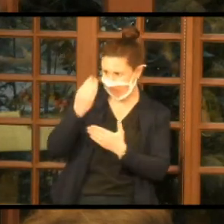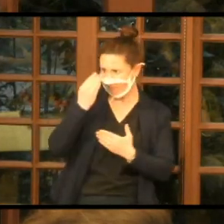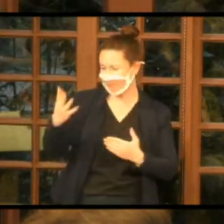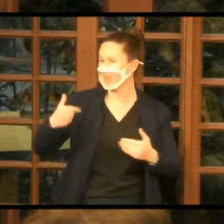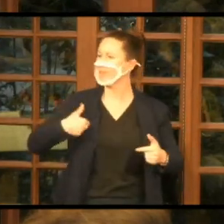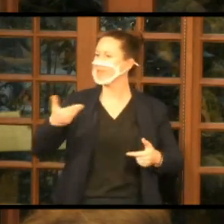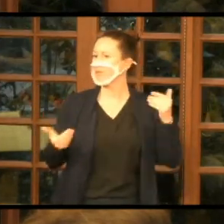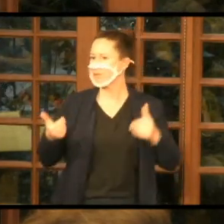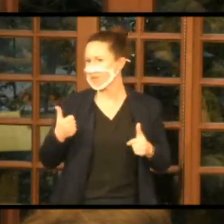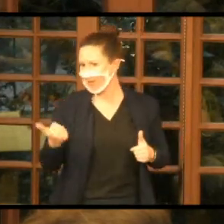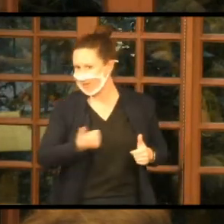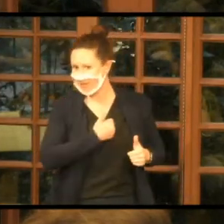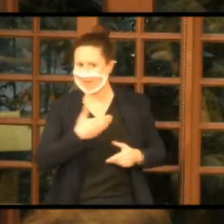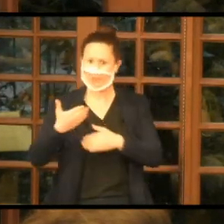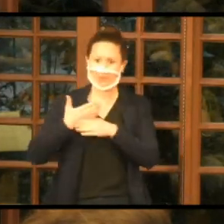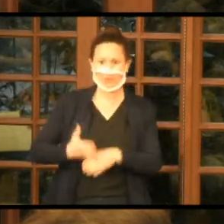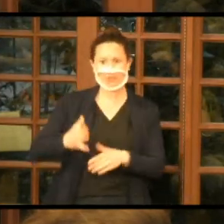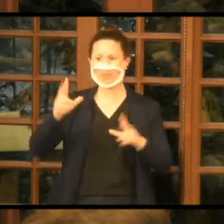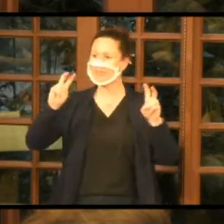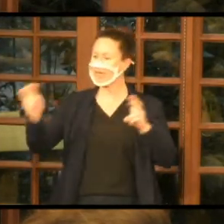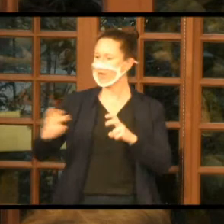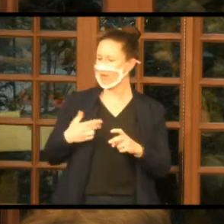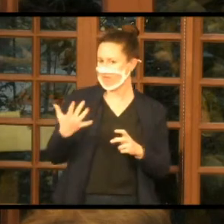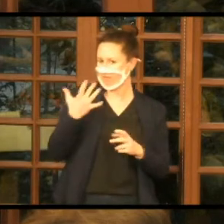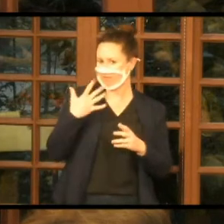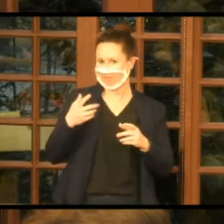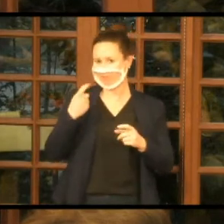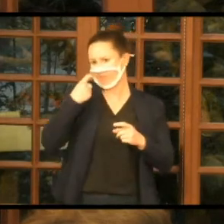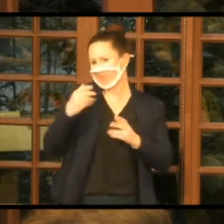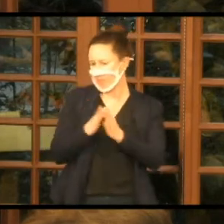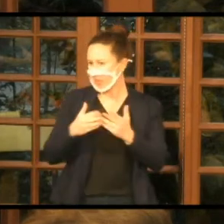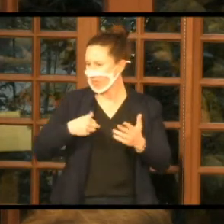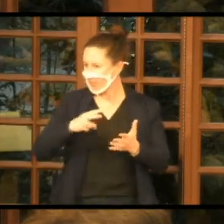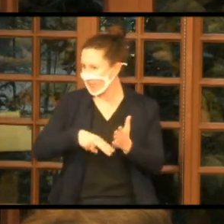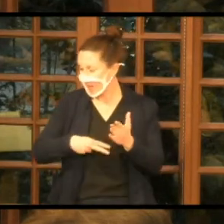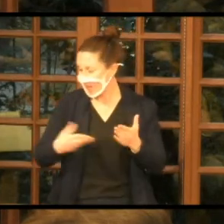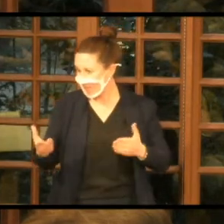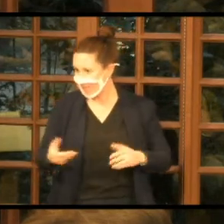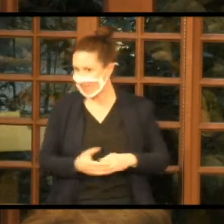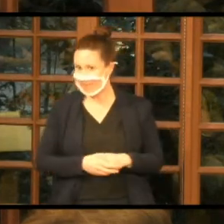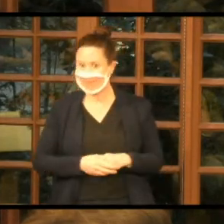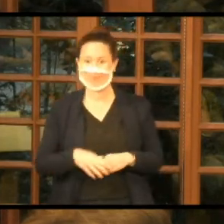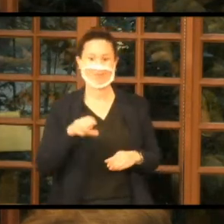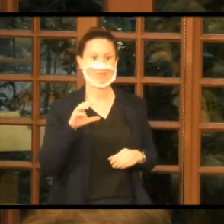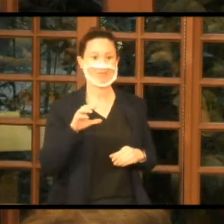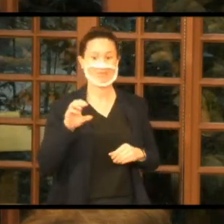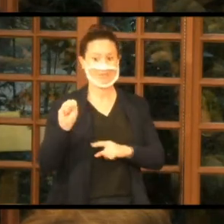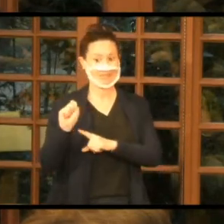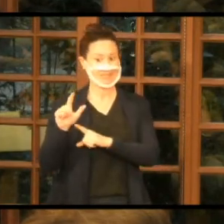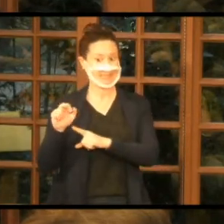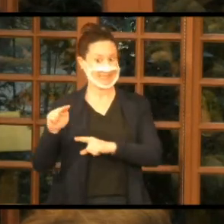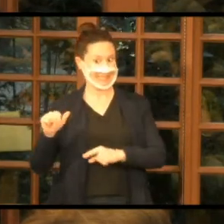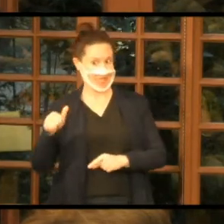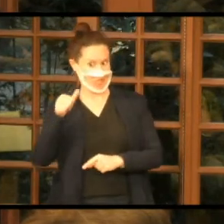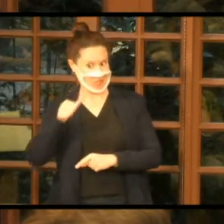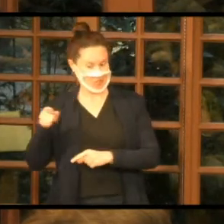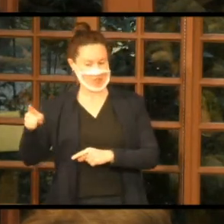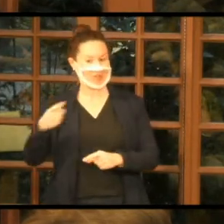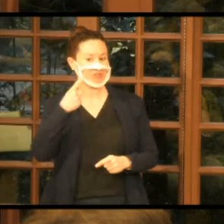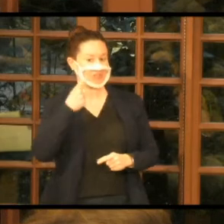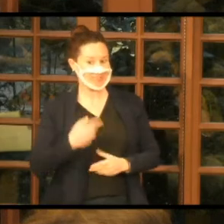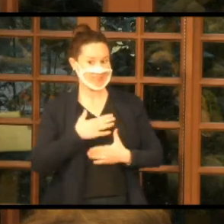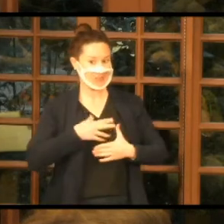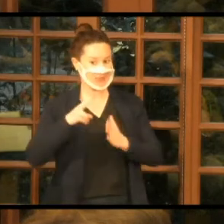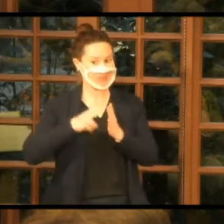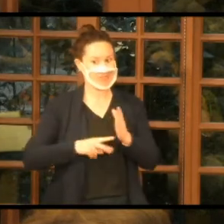introducing ourselves and sharing the title of something we enjoyed reading recently. Selena Octave had recently enjoyed reading